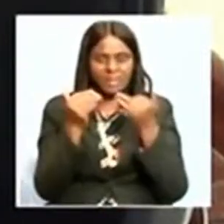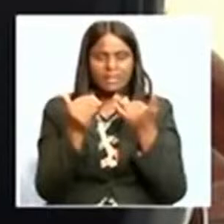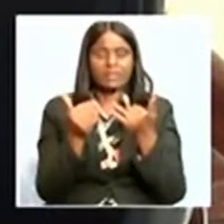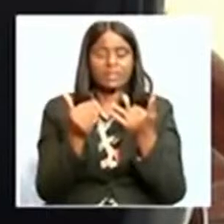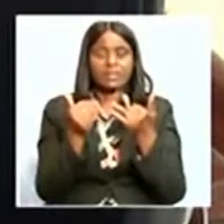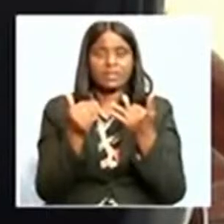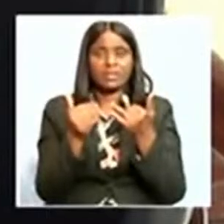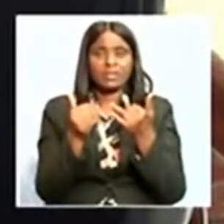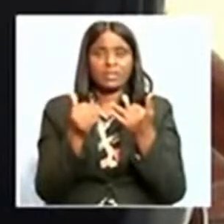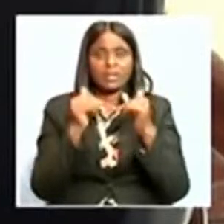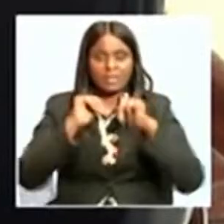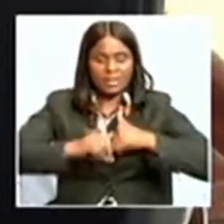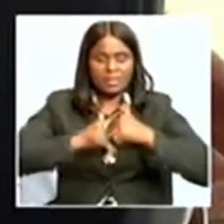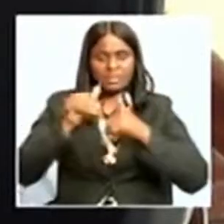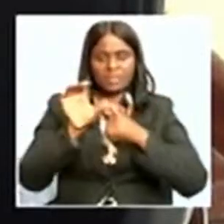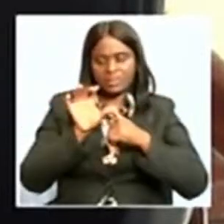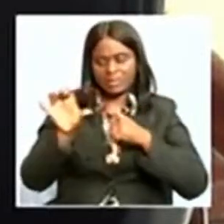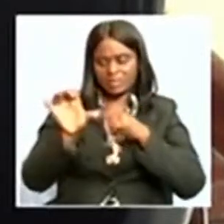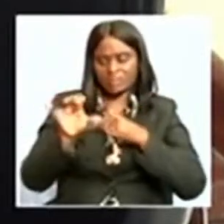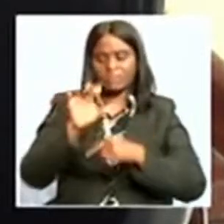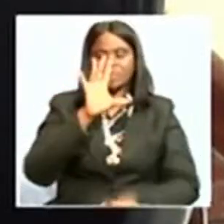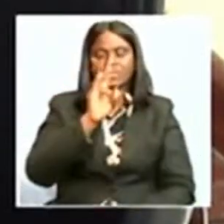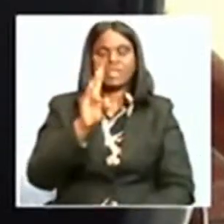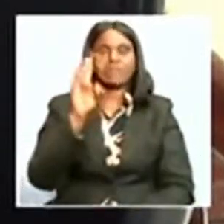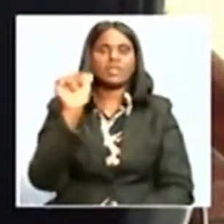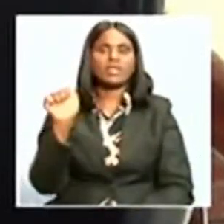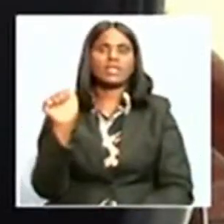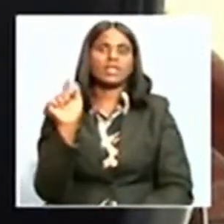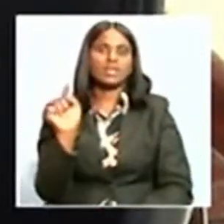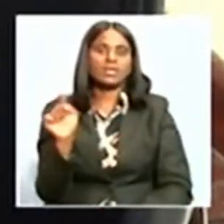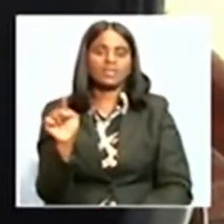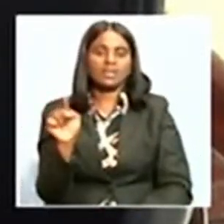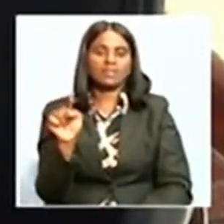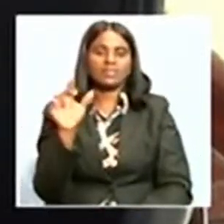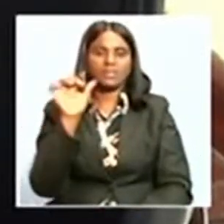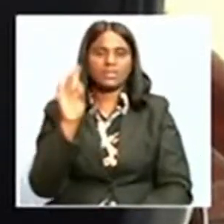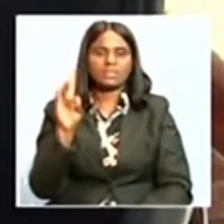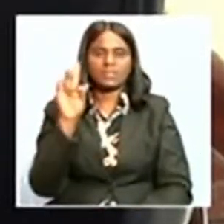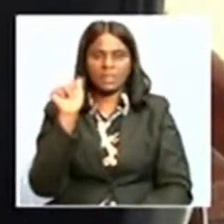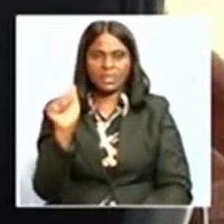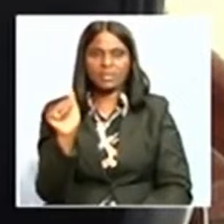currently our Section 7A